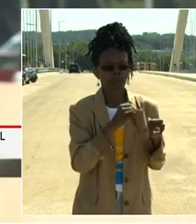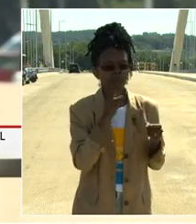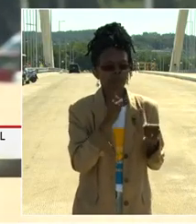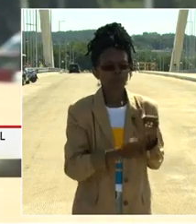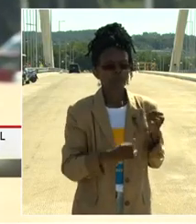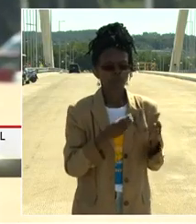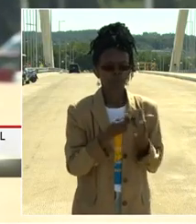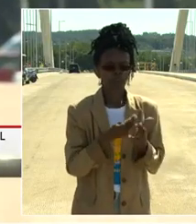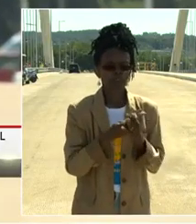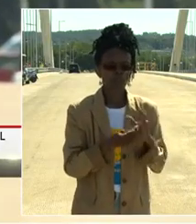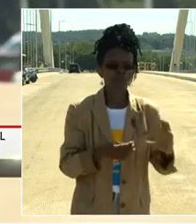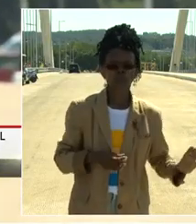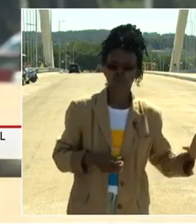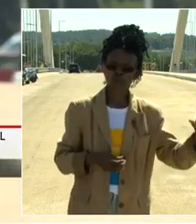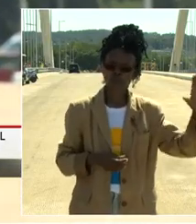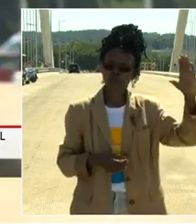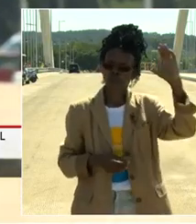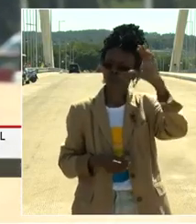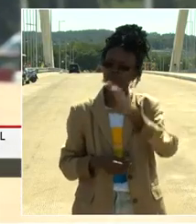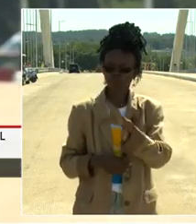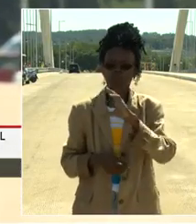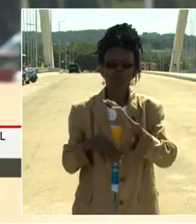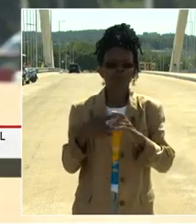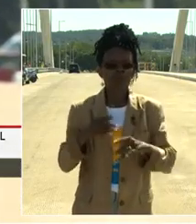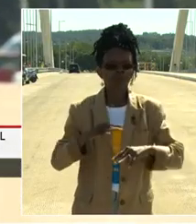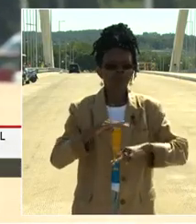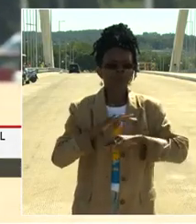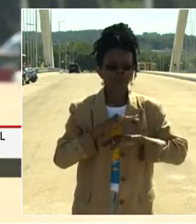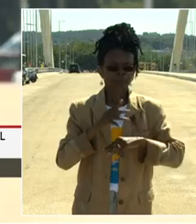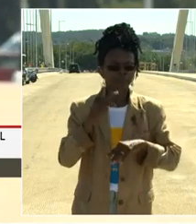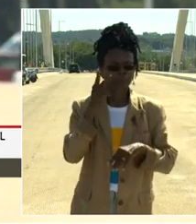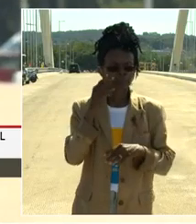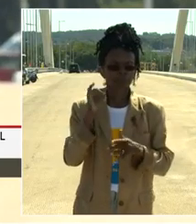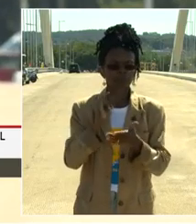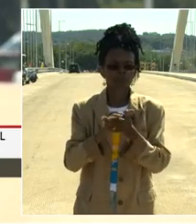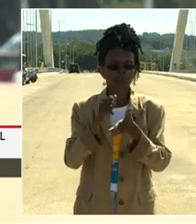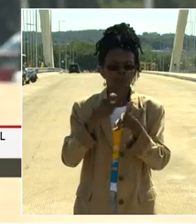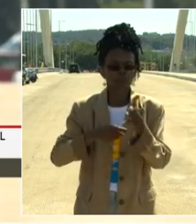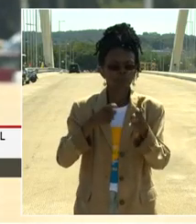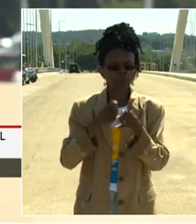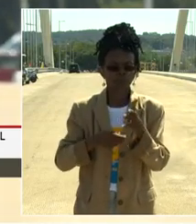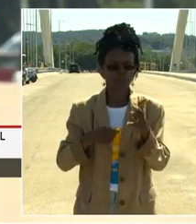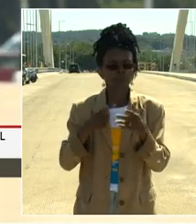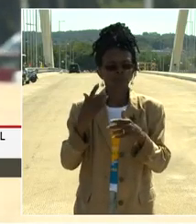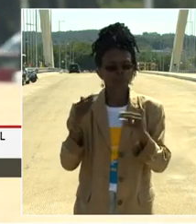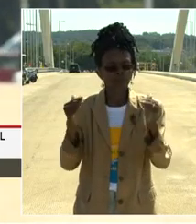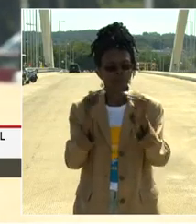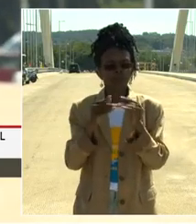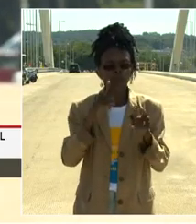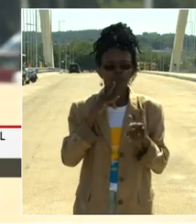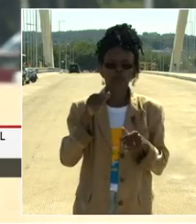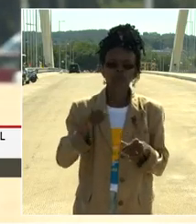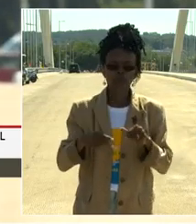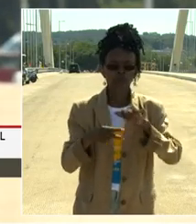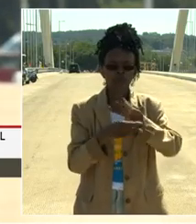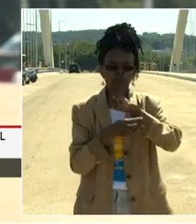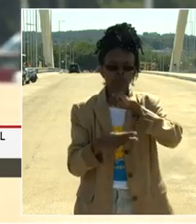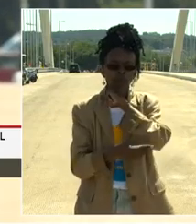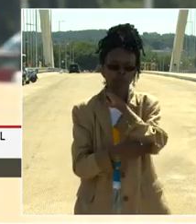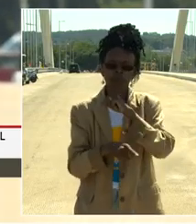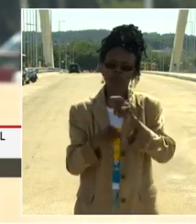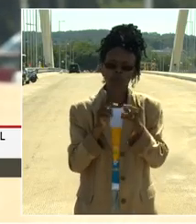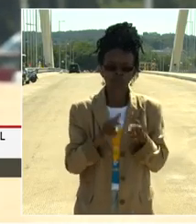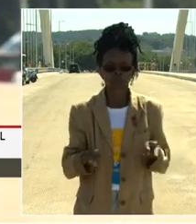seen what the cost is. But the Frederick Douglass Bridge is important for yet another